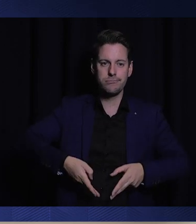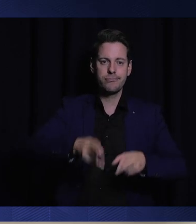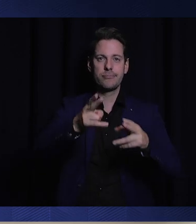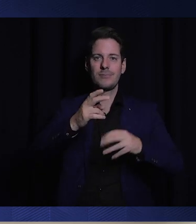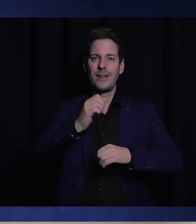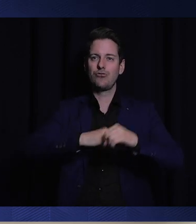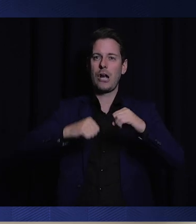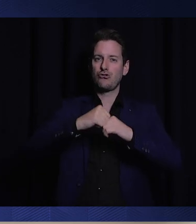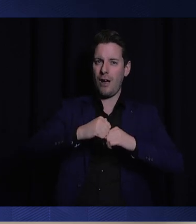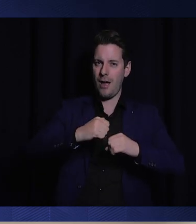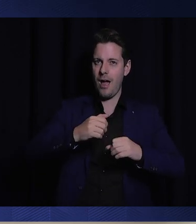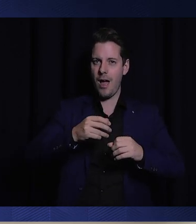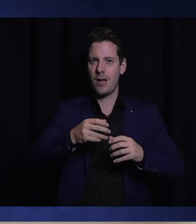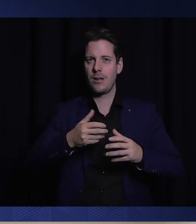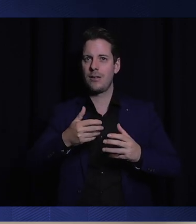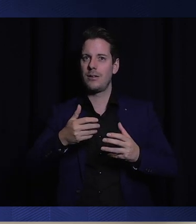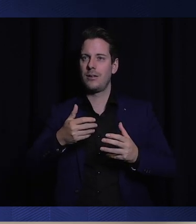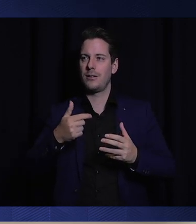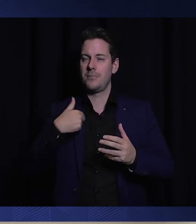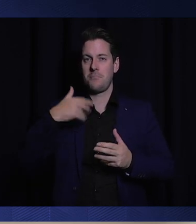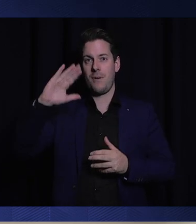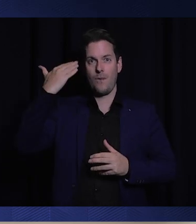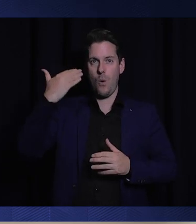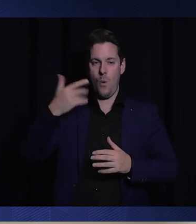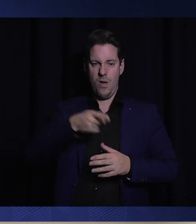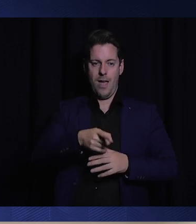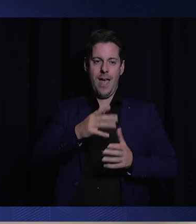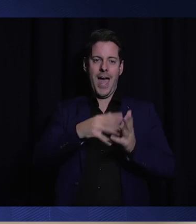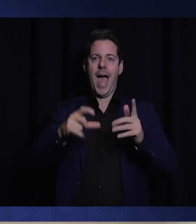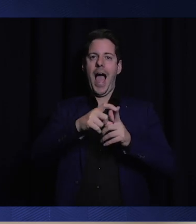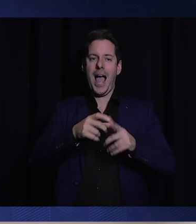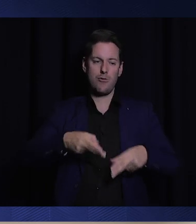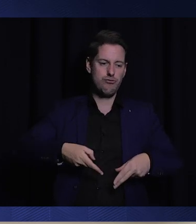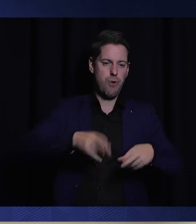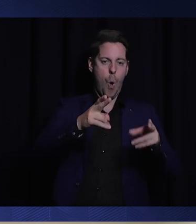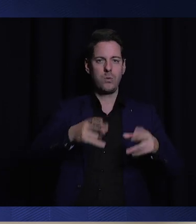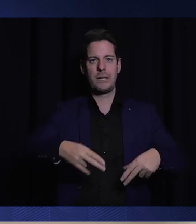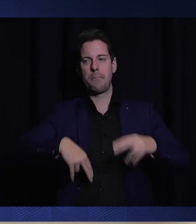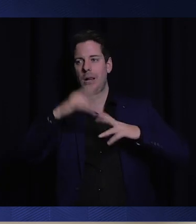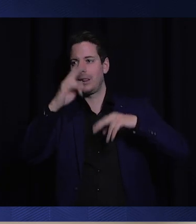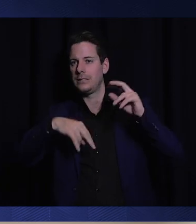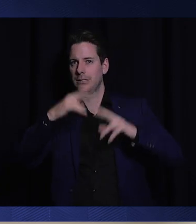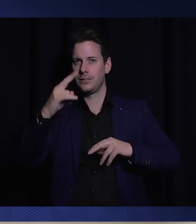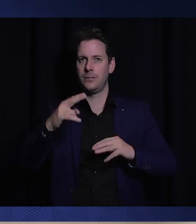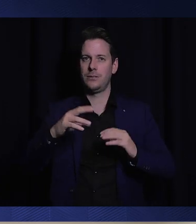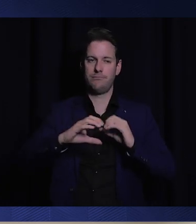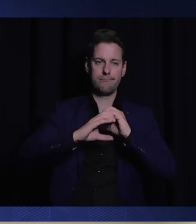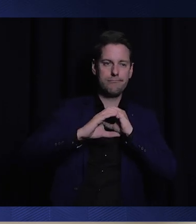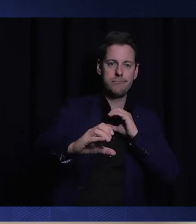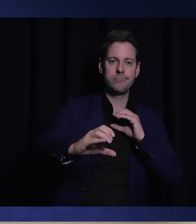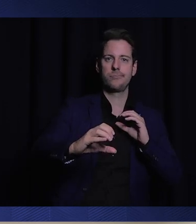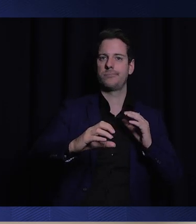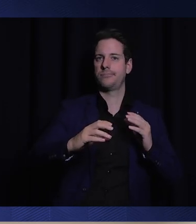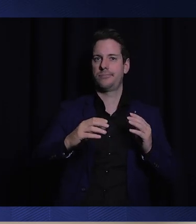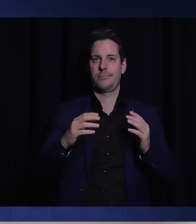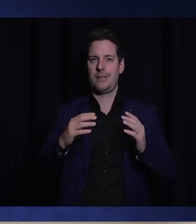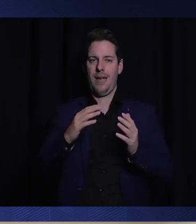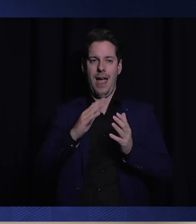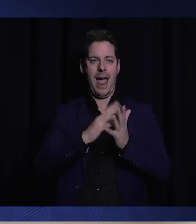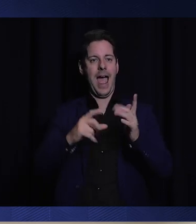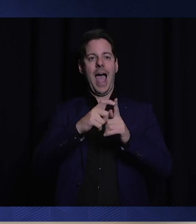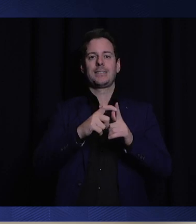couple of comments around coming out with an integrated approach, but if people have gotten very used to doing things in a certain way,